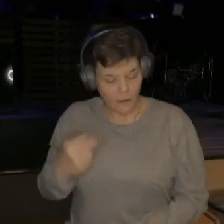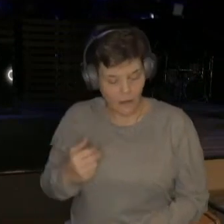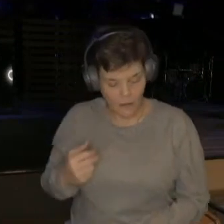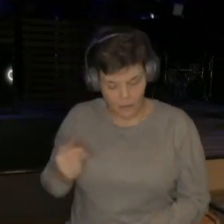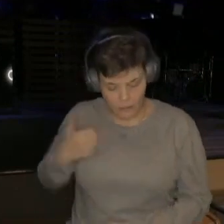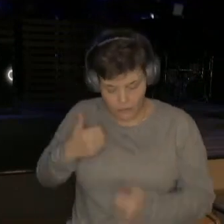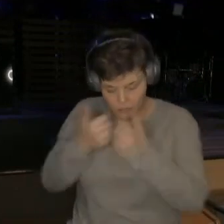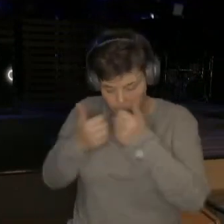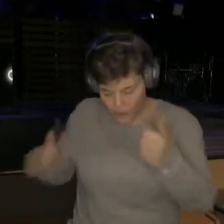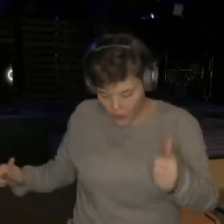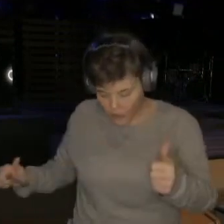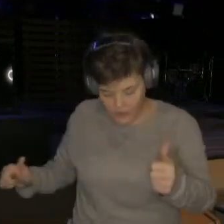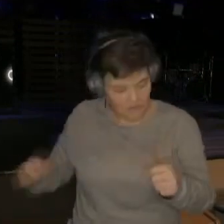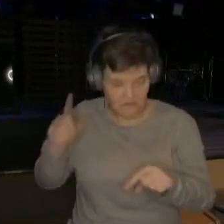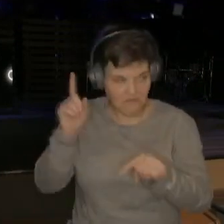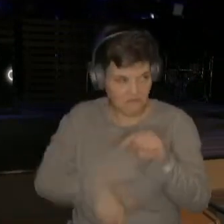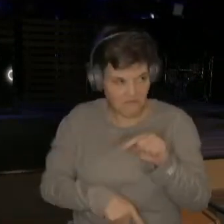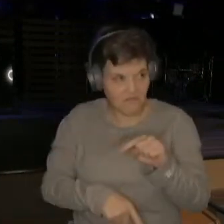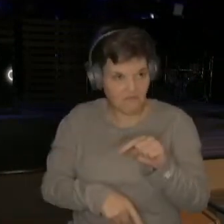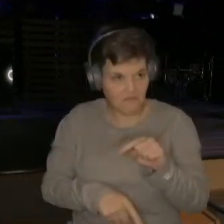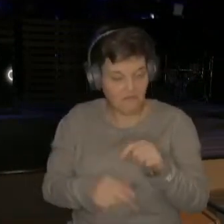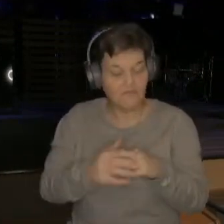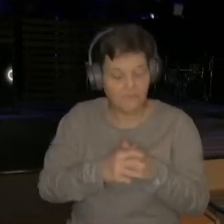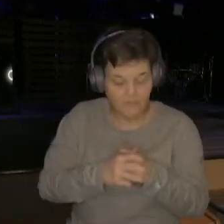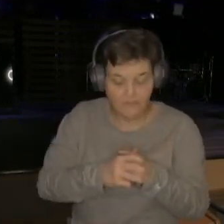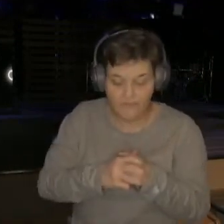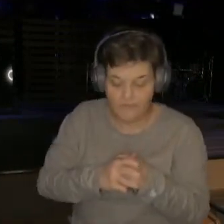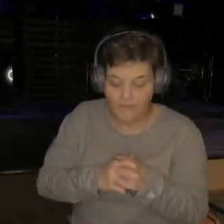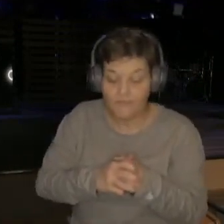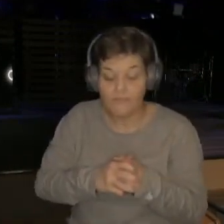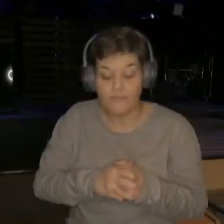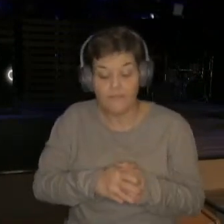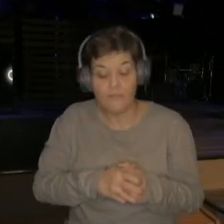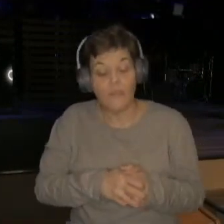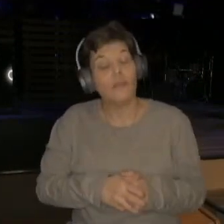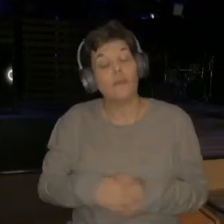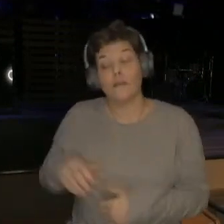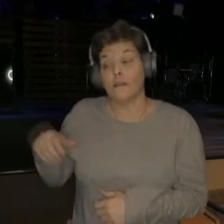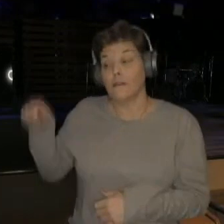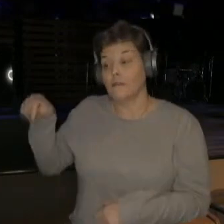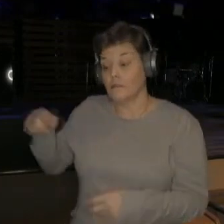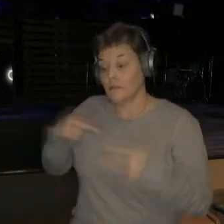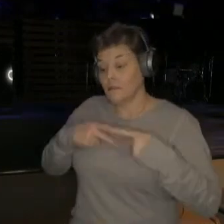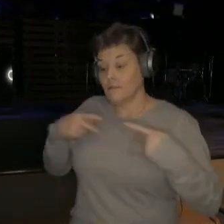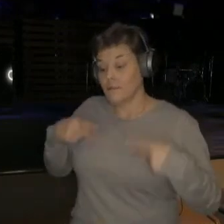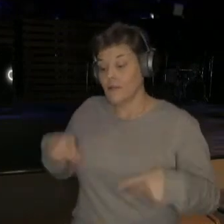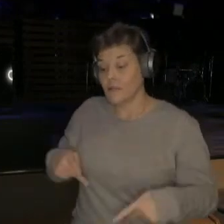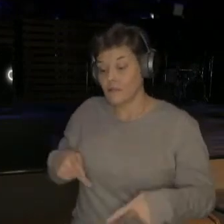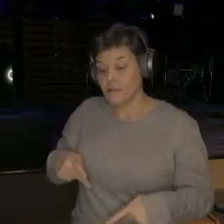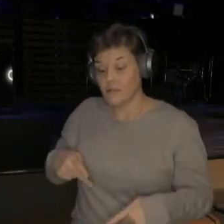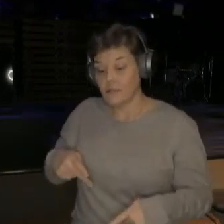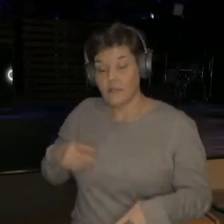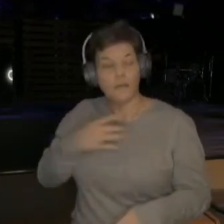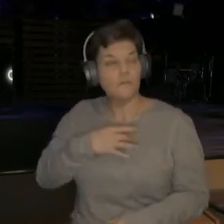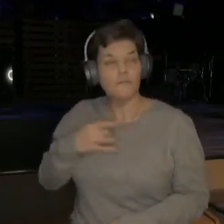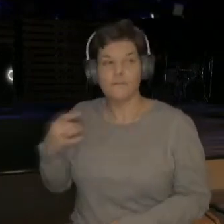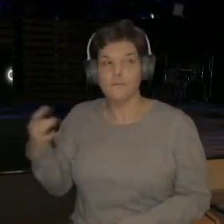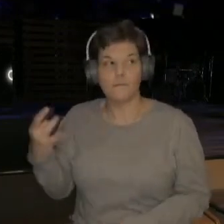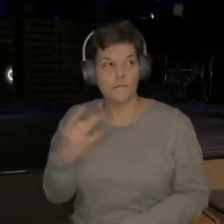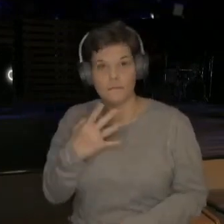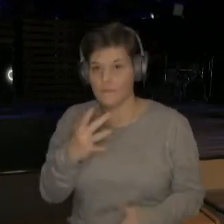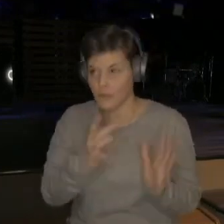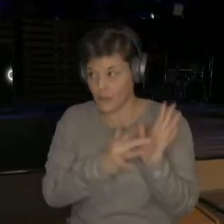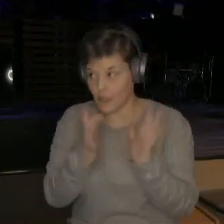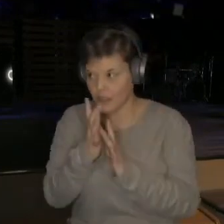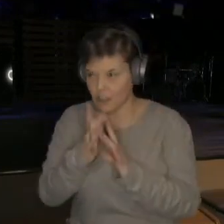The Pharisees are hostile to Jesus, while the tax collectors and the sinners are